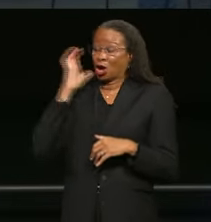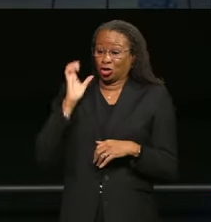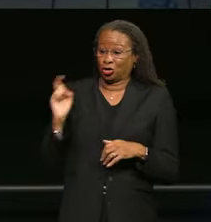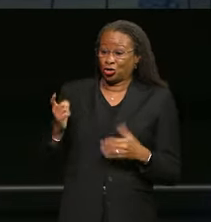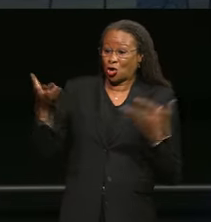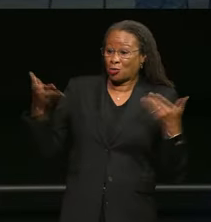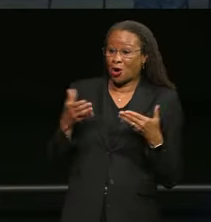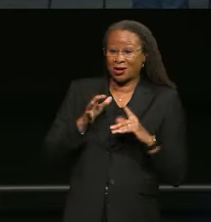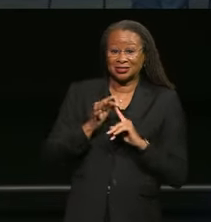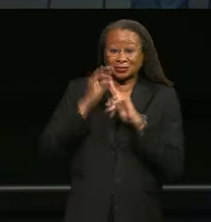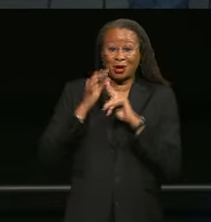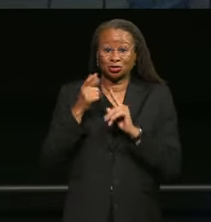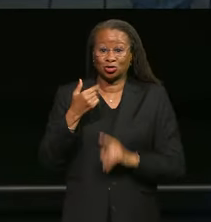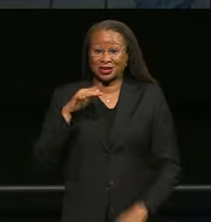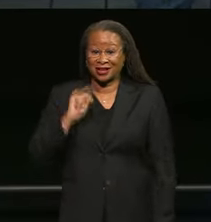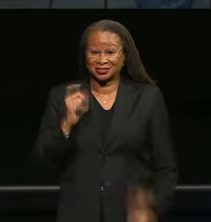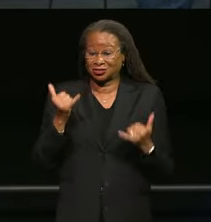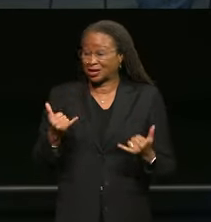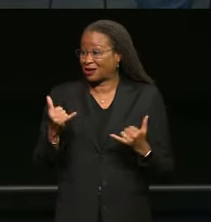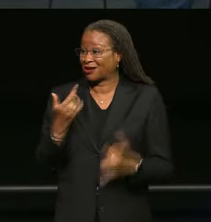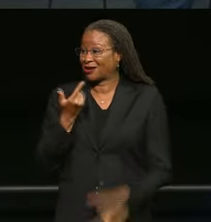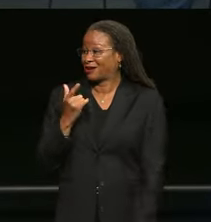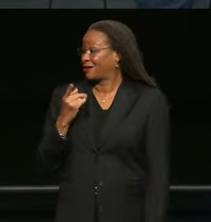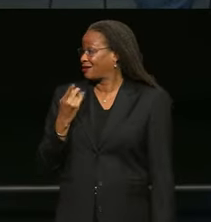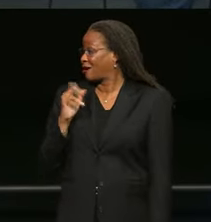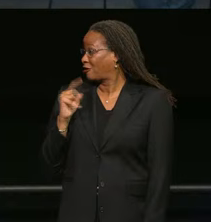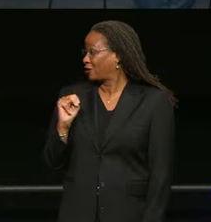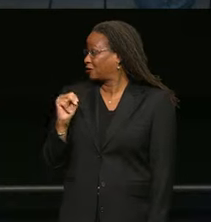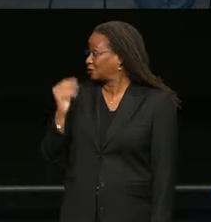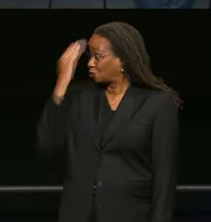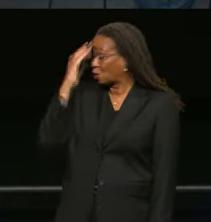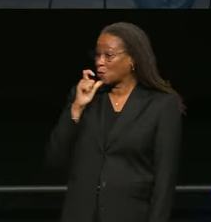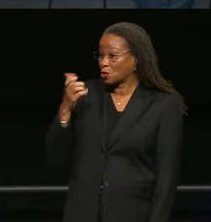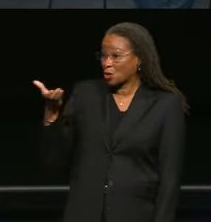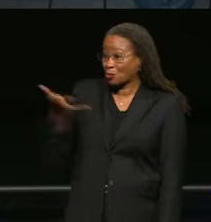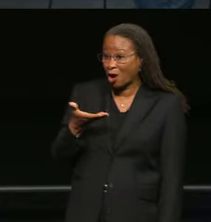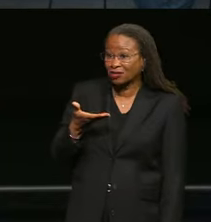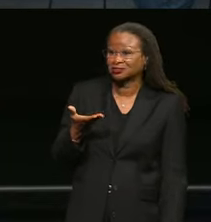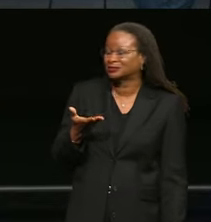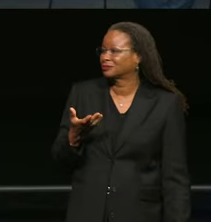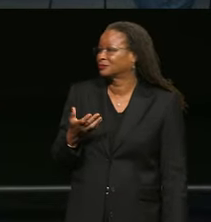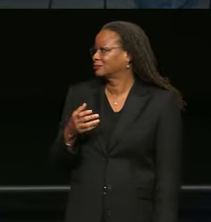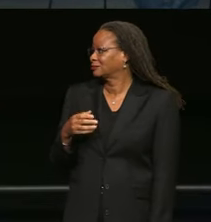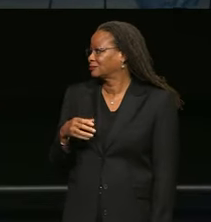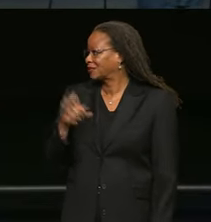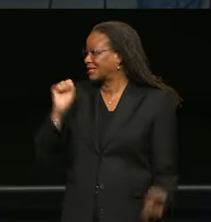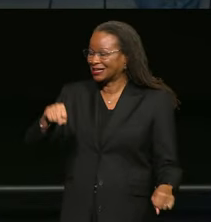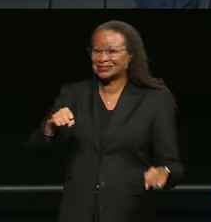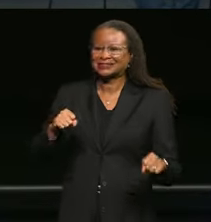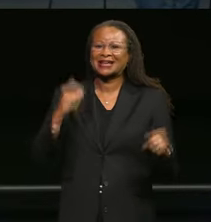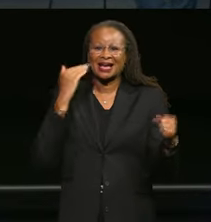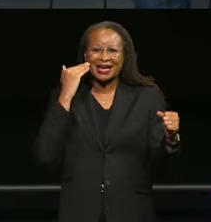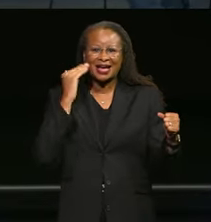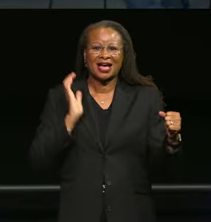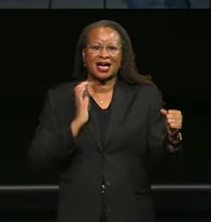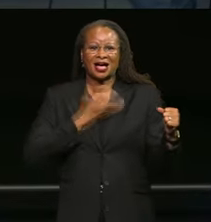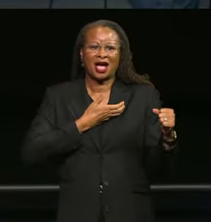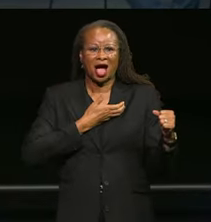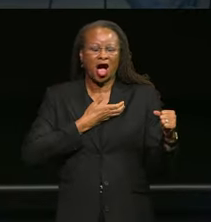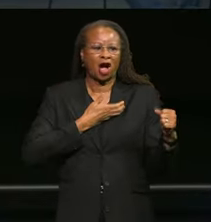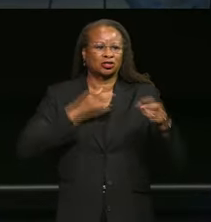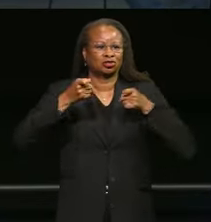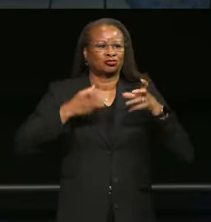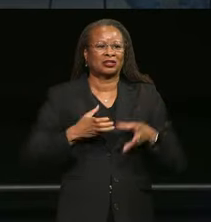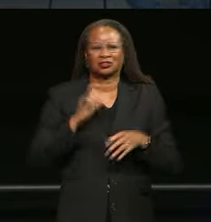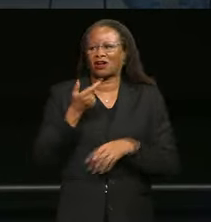guys brought a special guest today, right, Karen? Yes. Do you know who you brought? Well, hang on. Yes, it's our esteemed director,